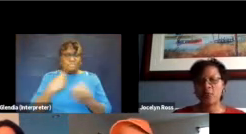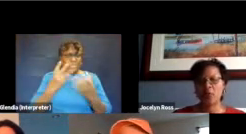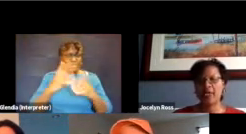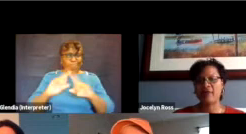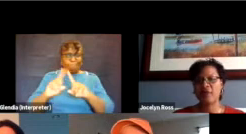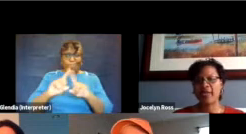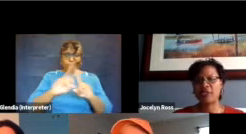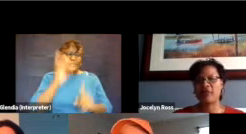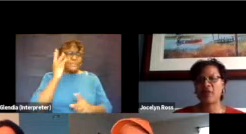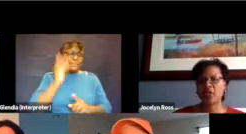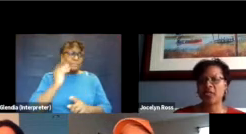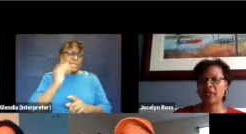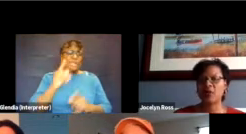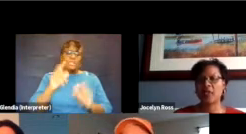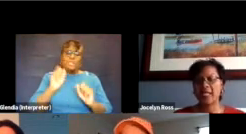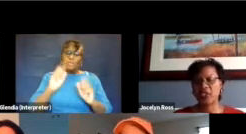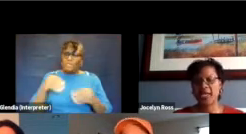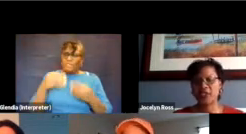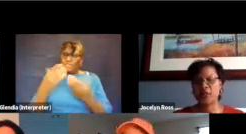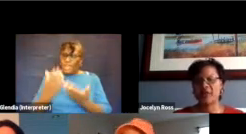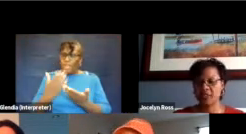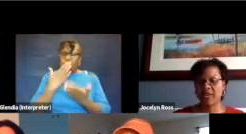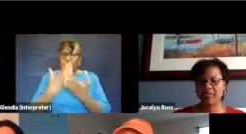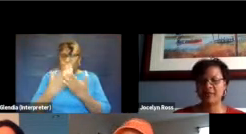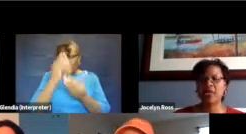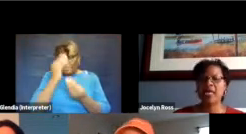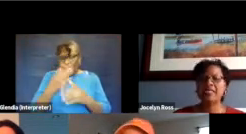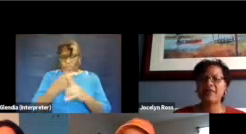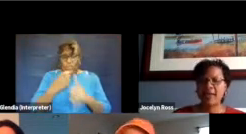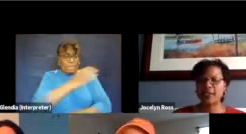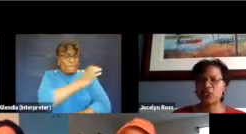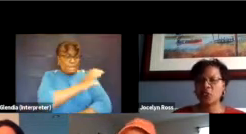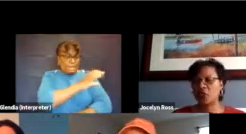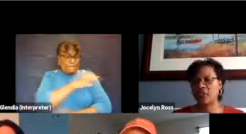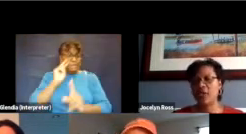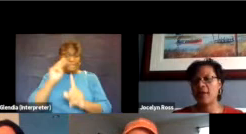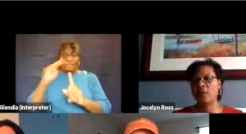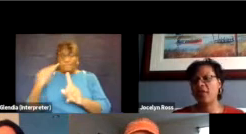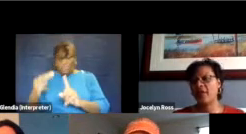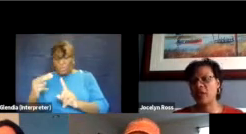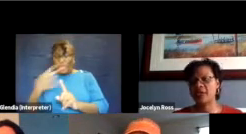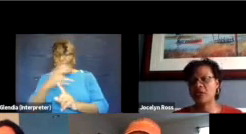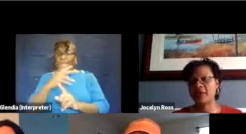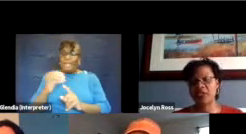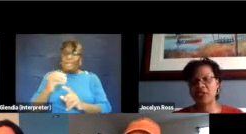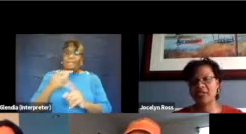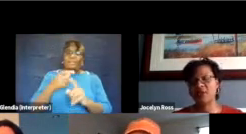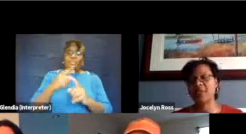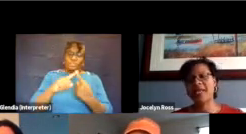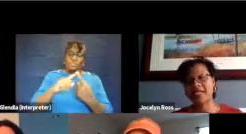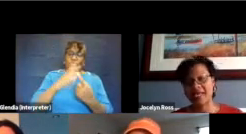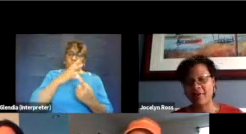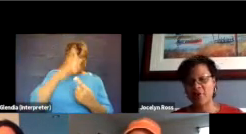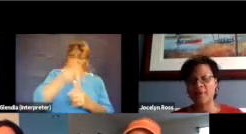provide support and information from the clinical and educational perspective to families and children with hearing loss throughout their journey. So